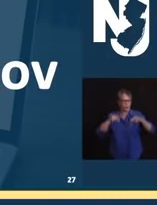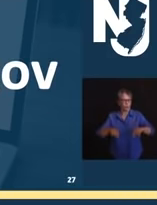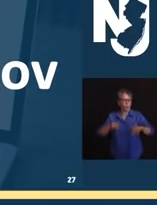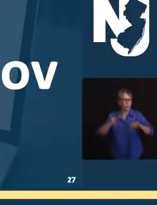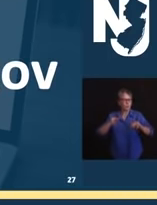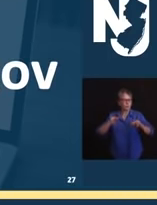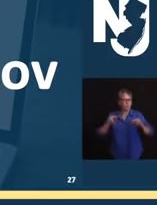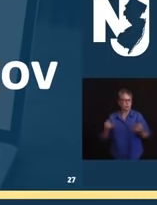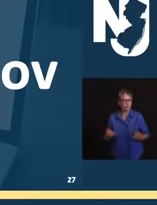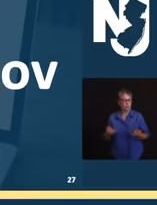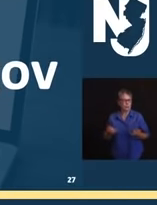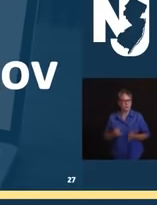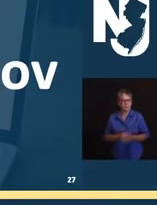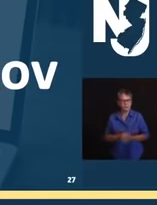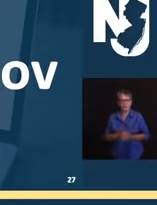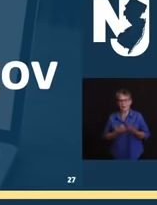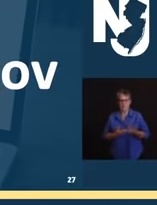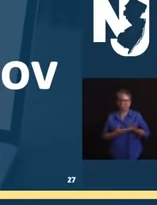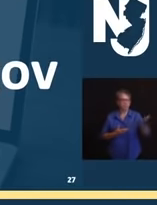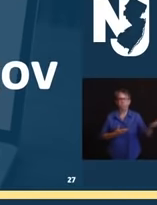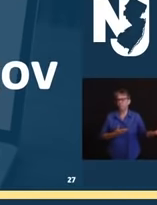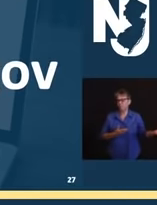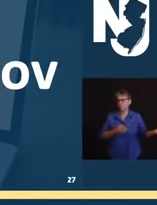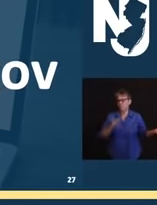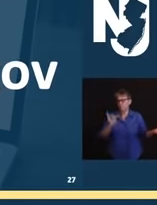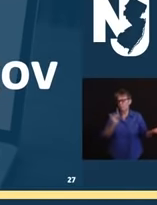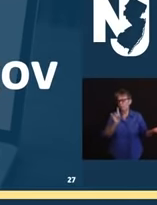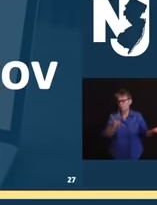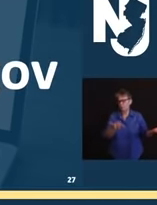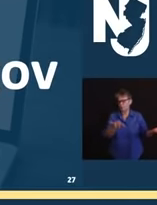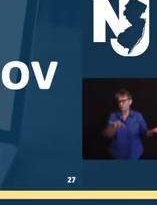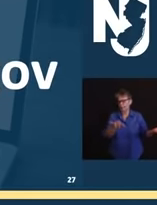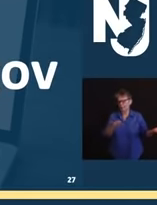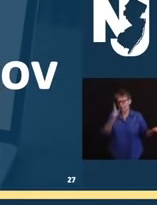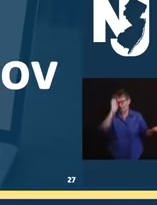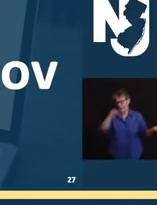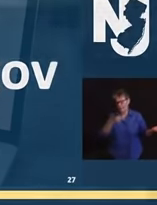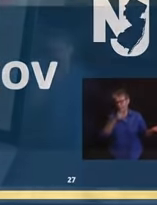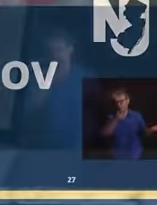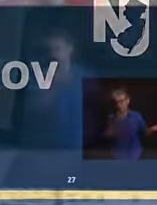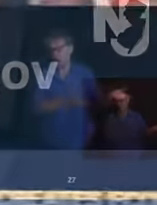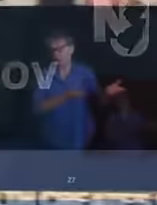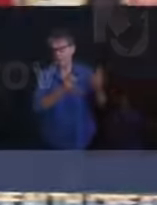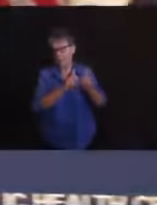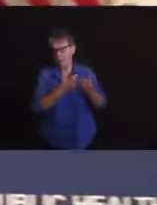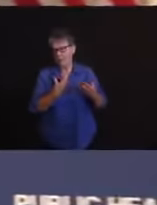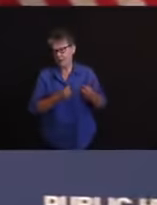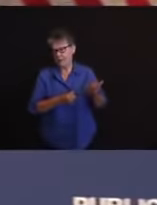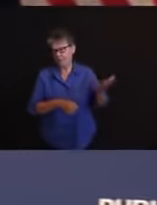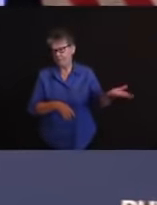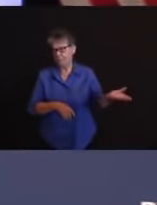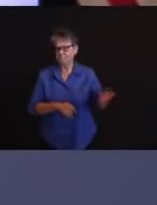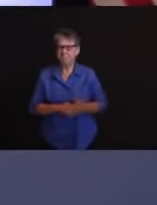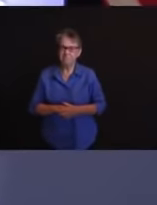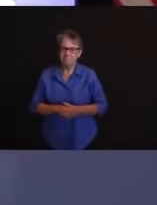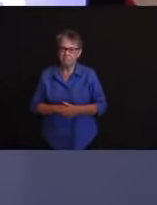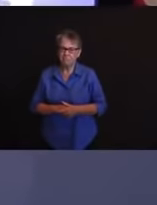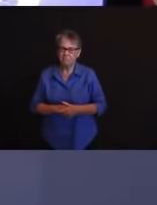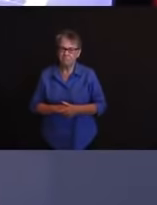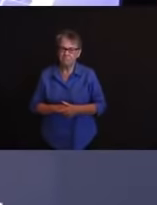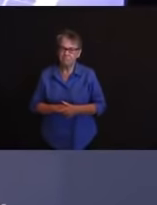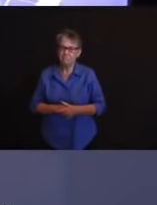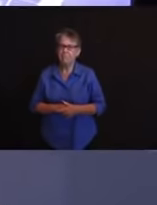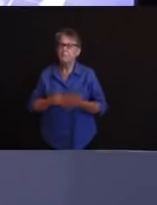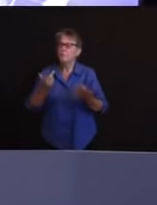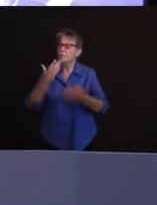welcome the woman who needs no introduction, the Commissioner of the Department of Health, Judy Persichilli. Thank you, Governor, and good afternoon. Well,